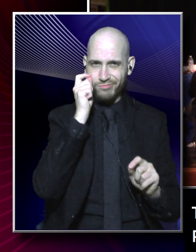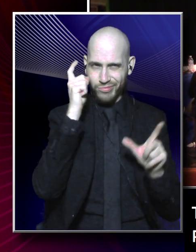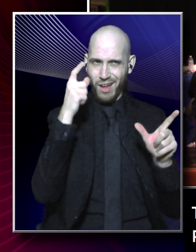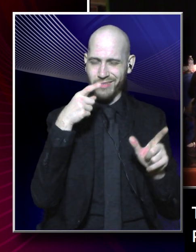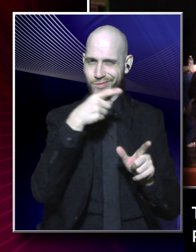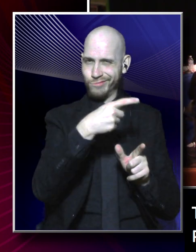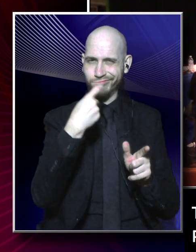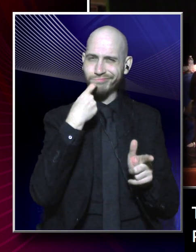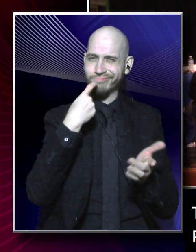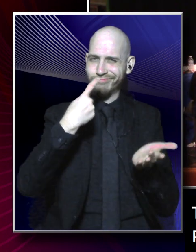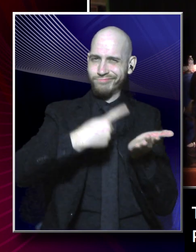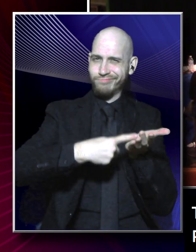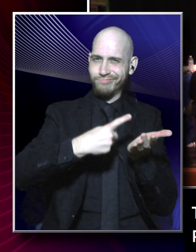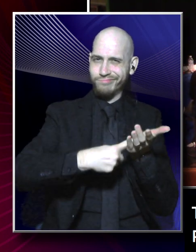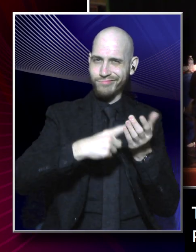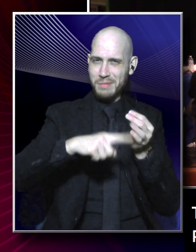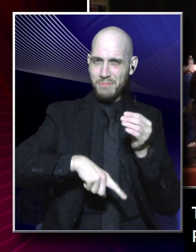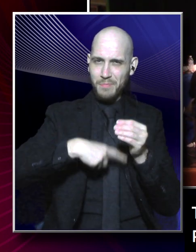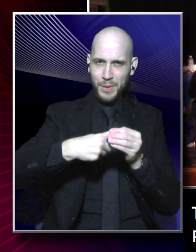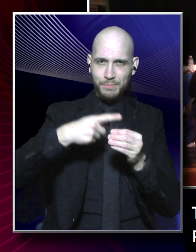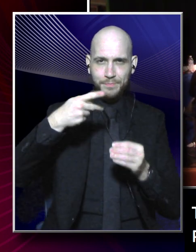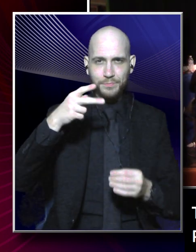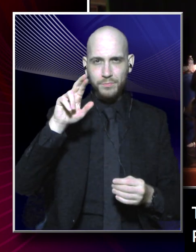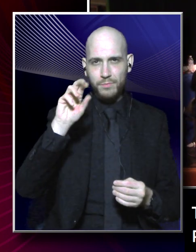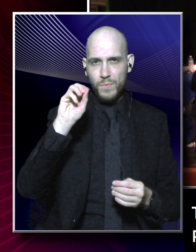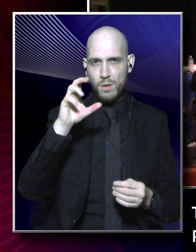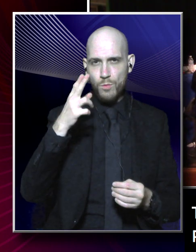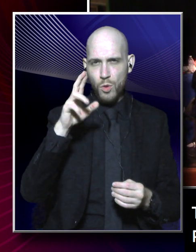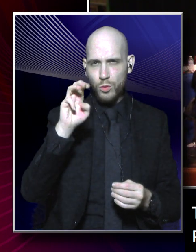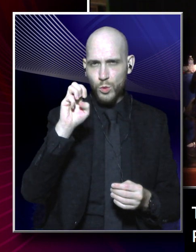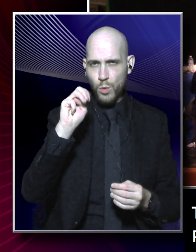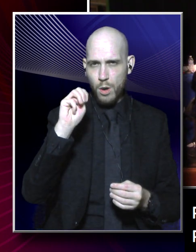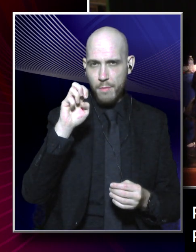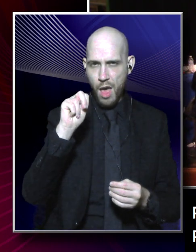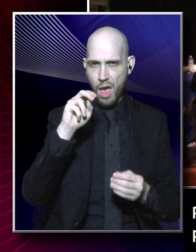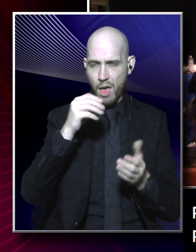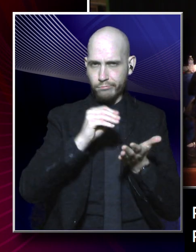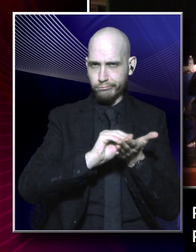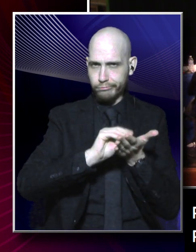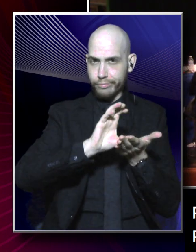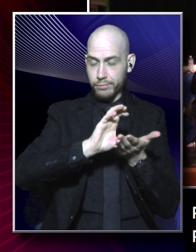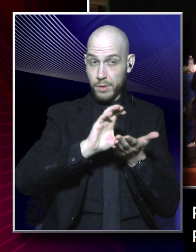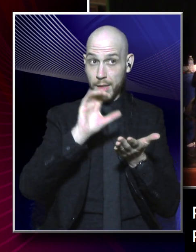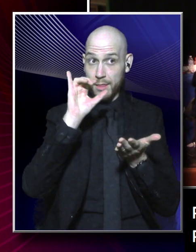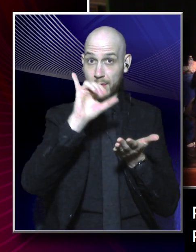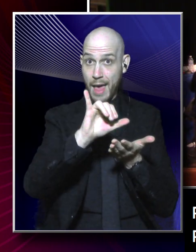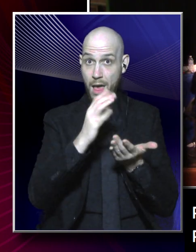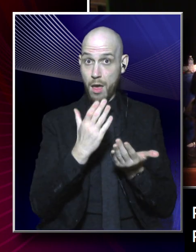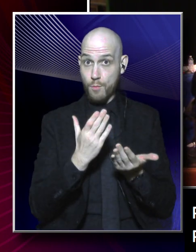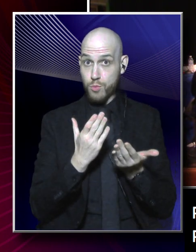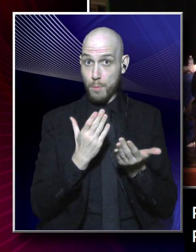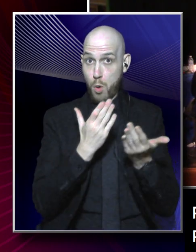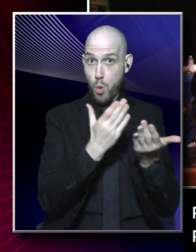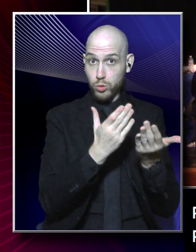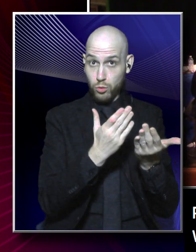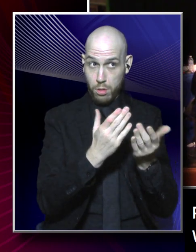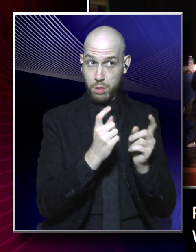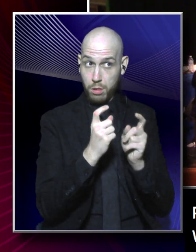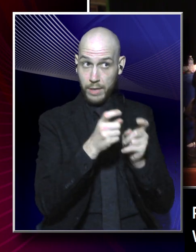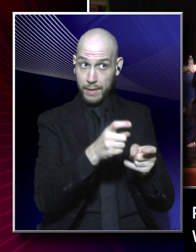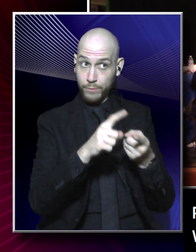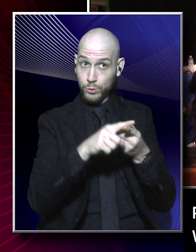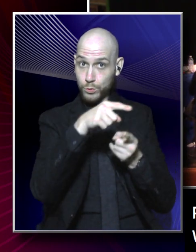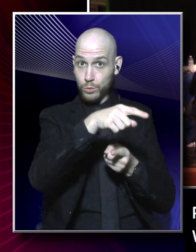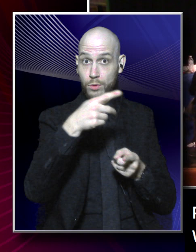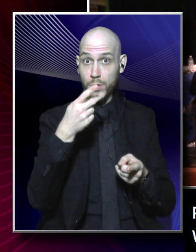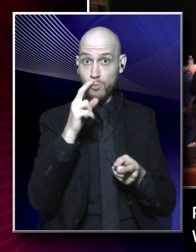the proposal would go to procurement and then they would issue an RFP as to who would be selected to do the